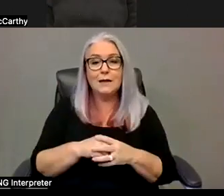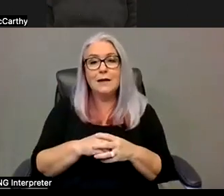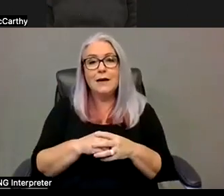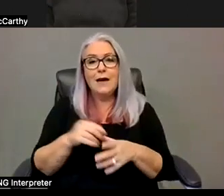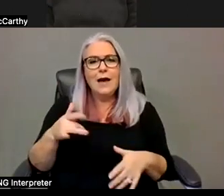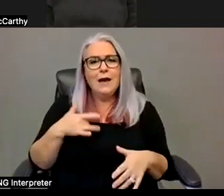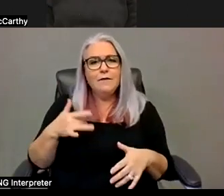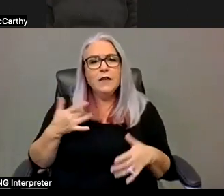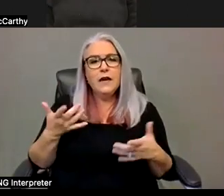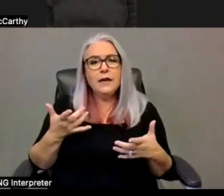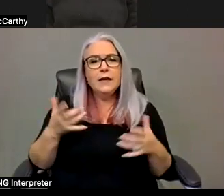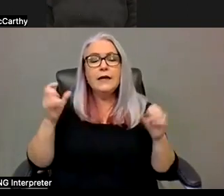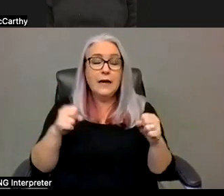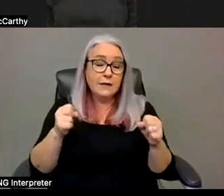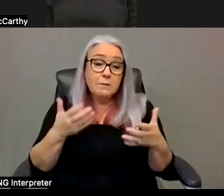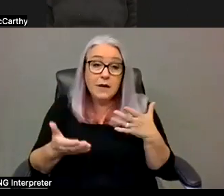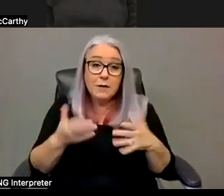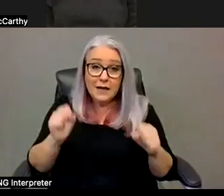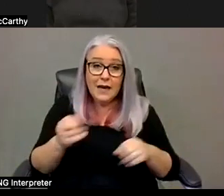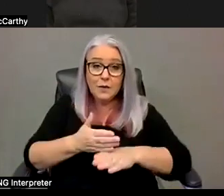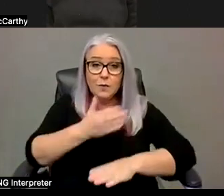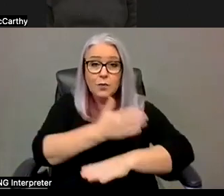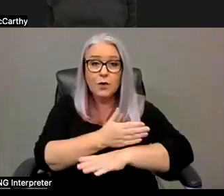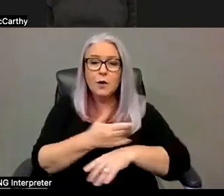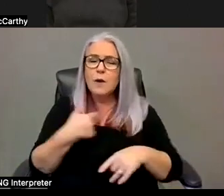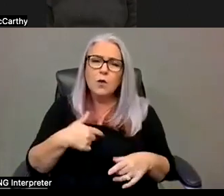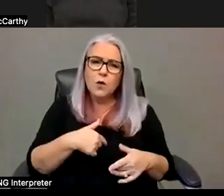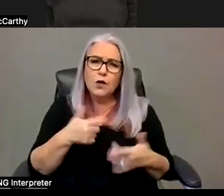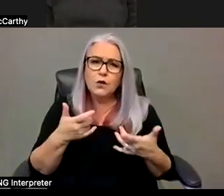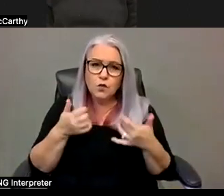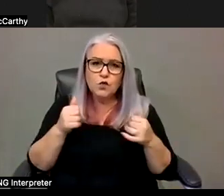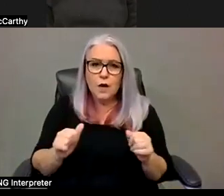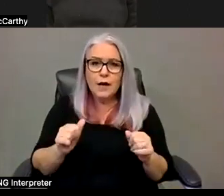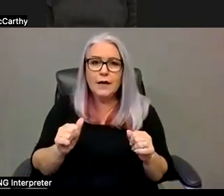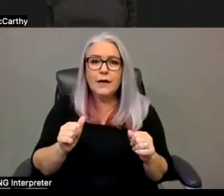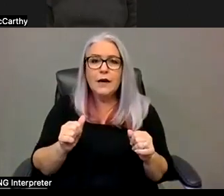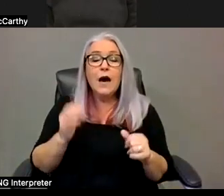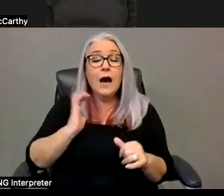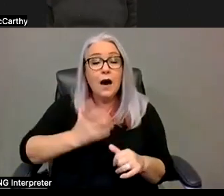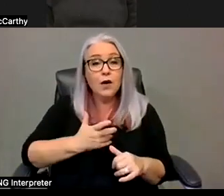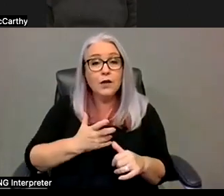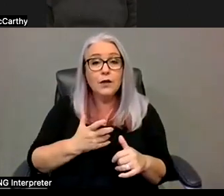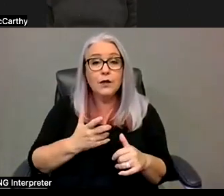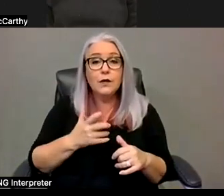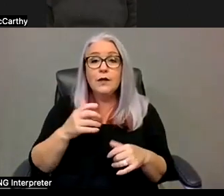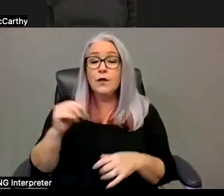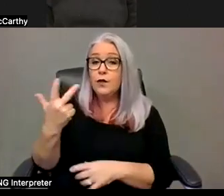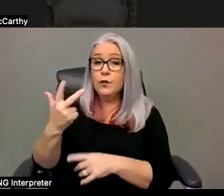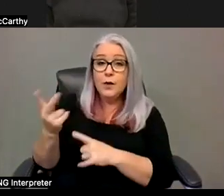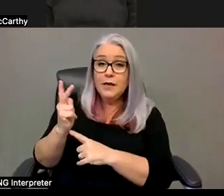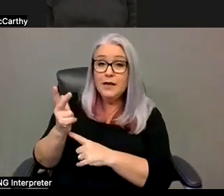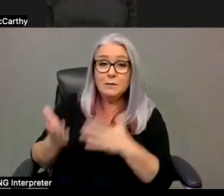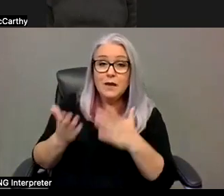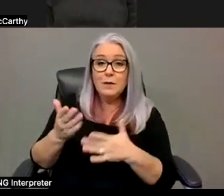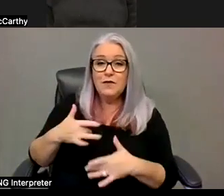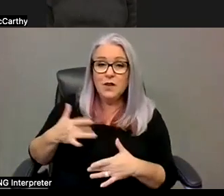like, well, yes, maybe things can get better, but we have not been remiss in doing what is due diligence now. 3 minutes may not seem like a lot,